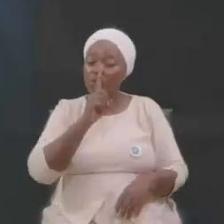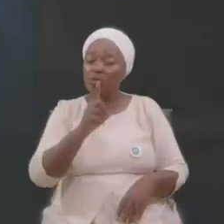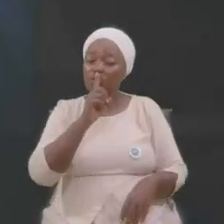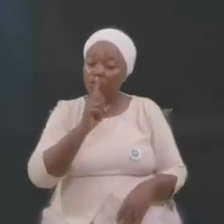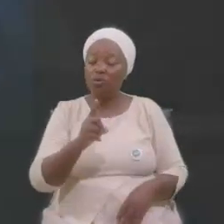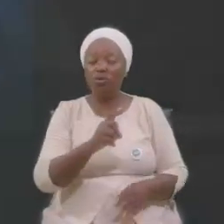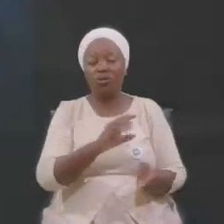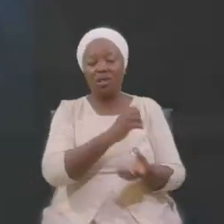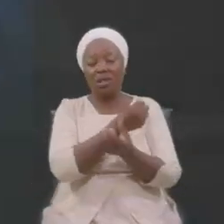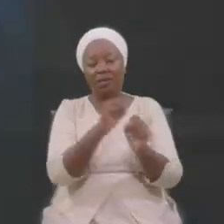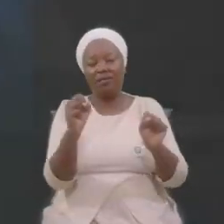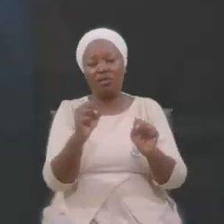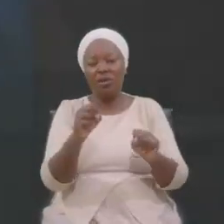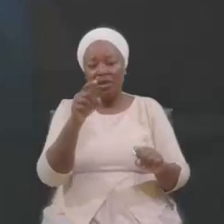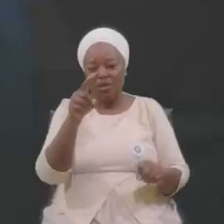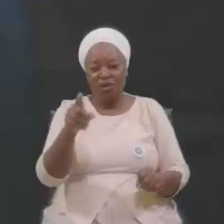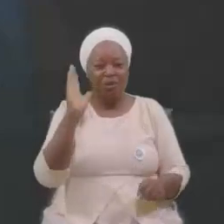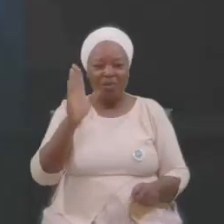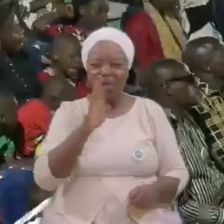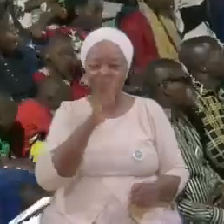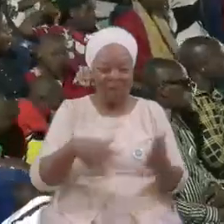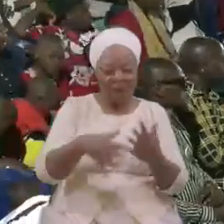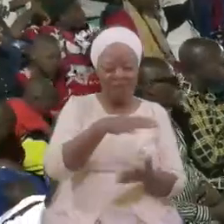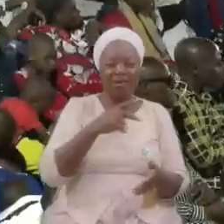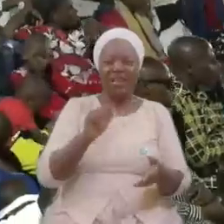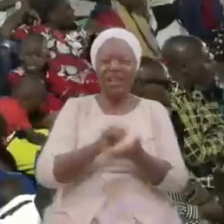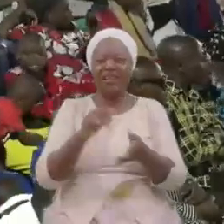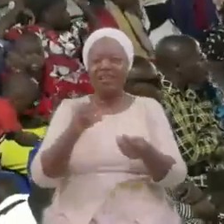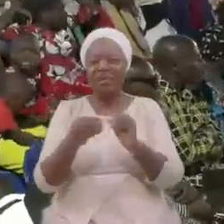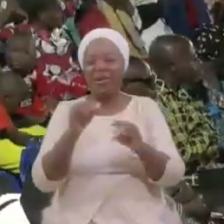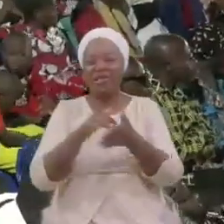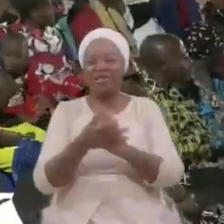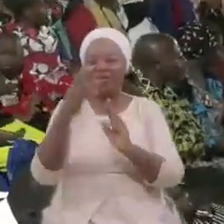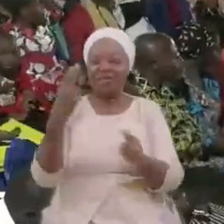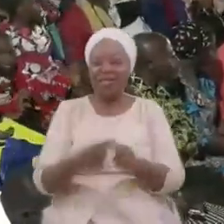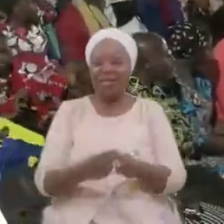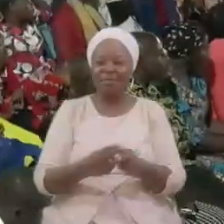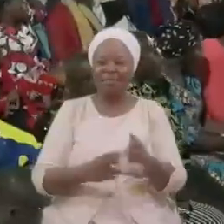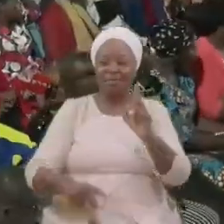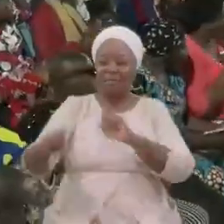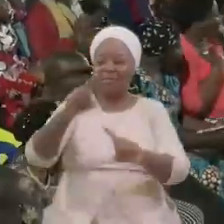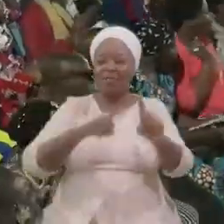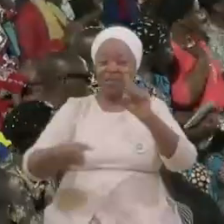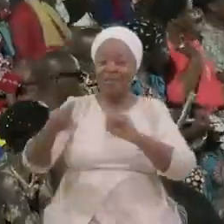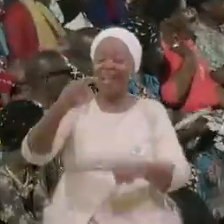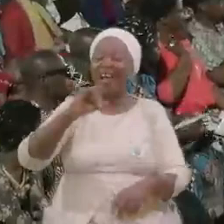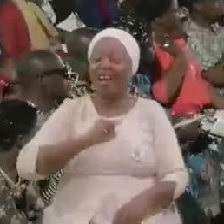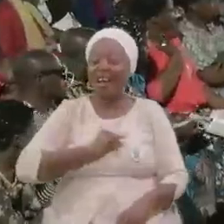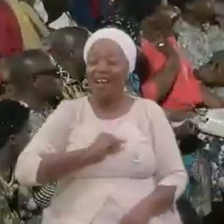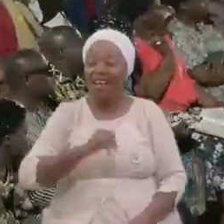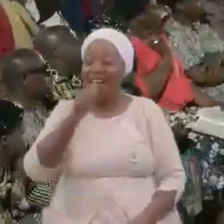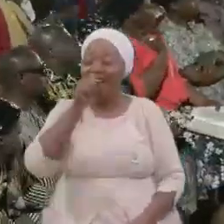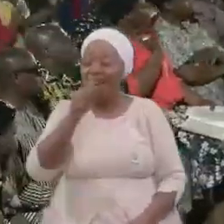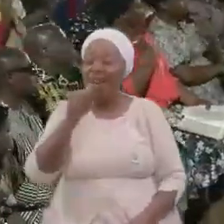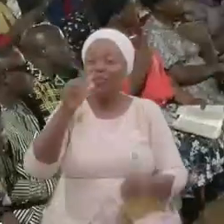salvation. You'll be among the number. I am in the number. I am in